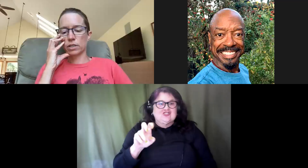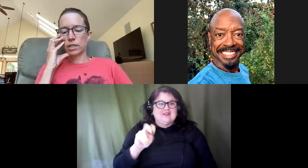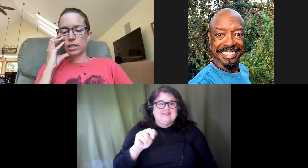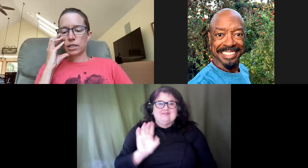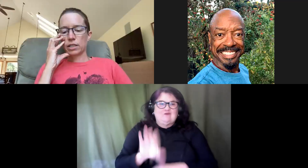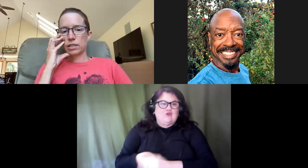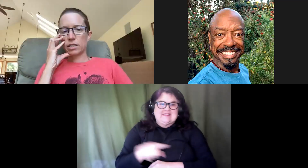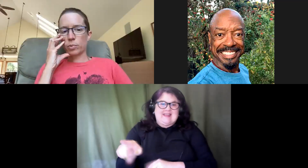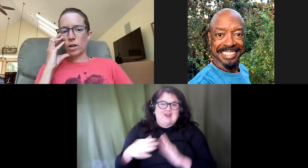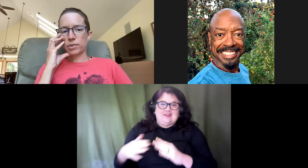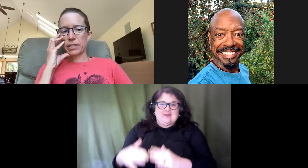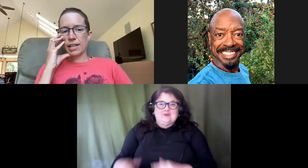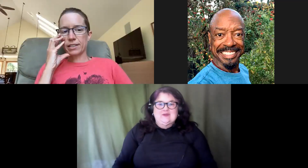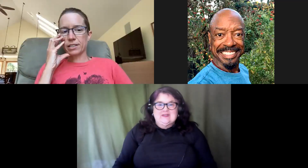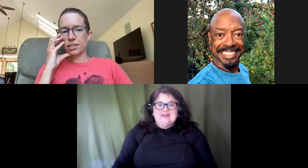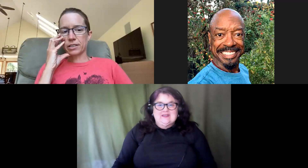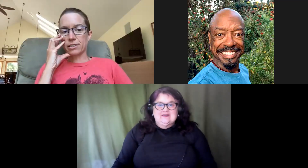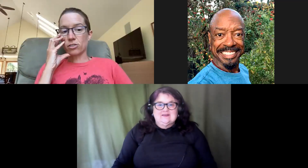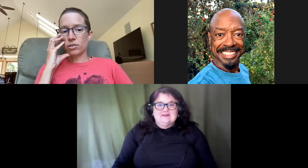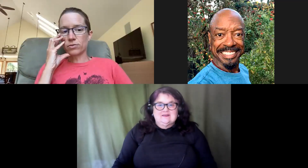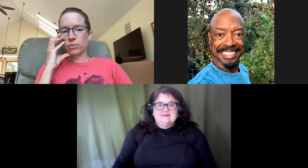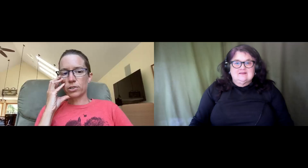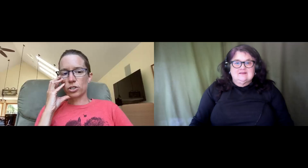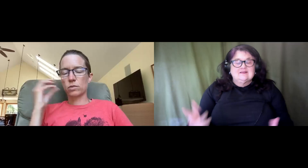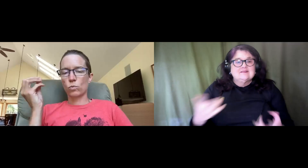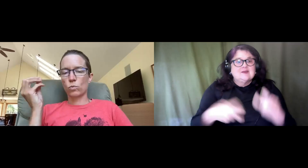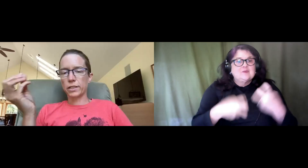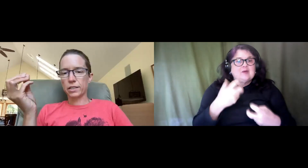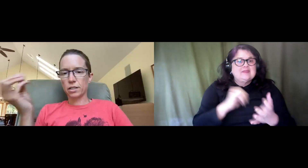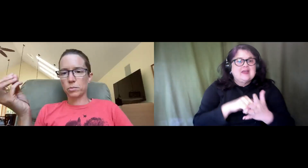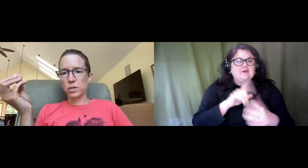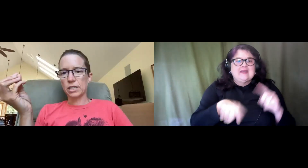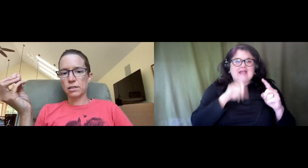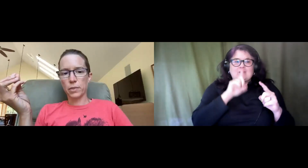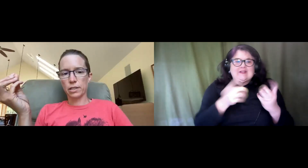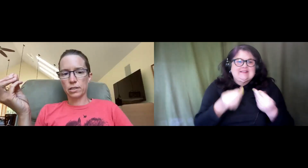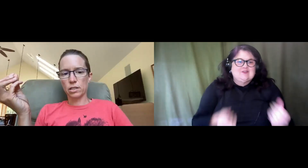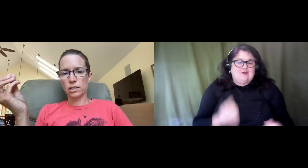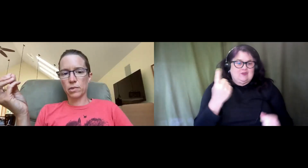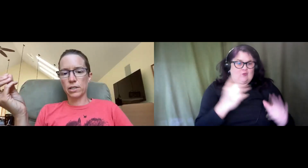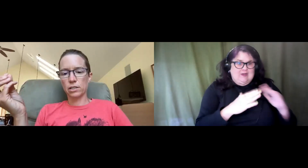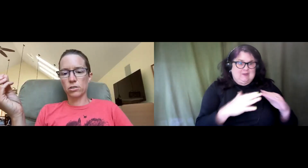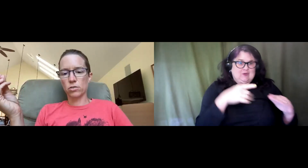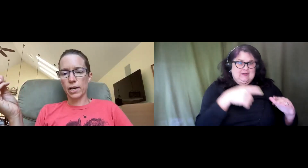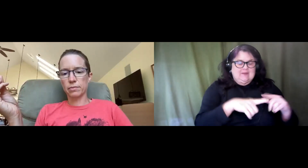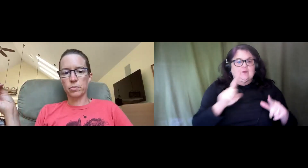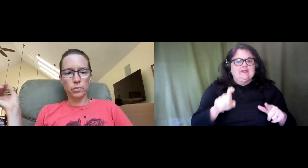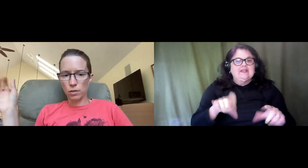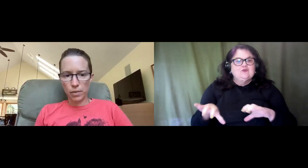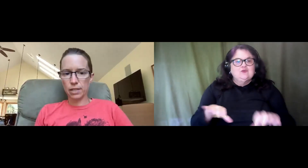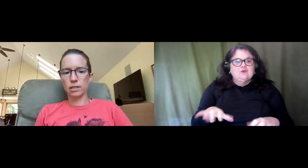So it's a problem that we can't necessarily solve with just one community, but it's something we need to do